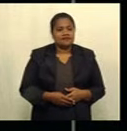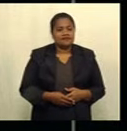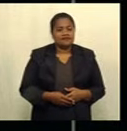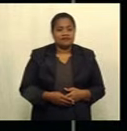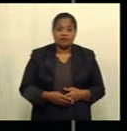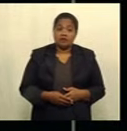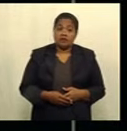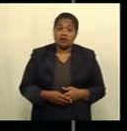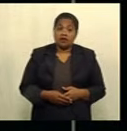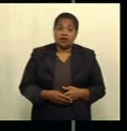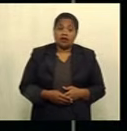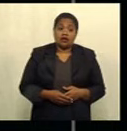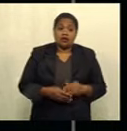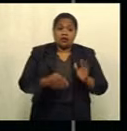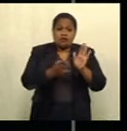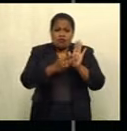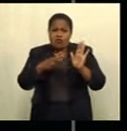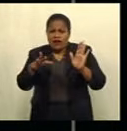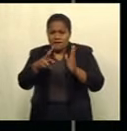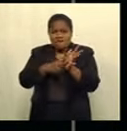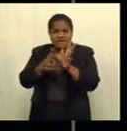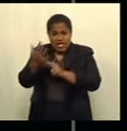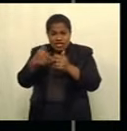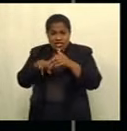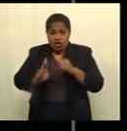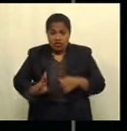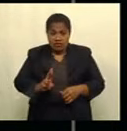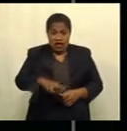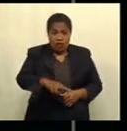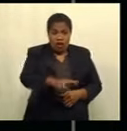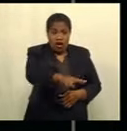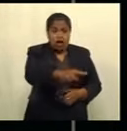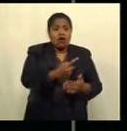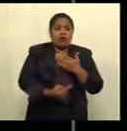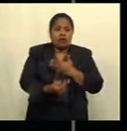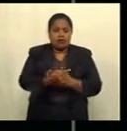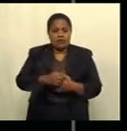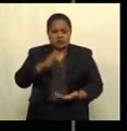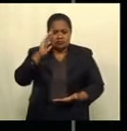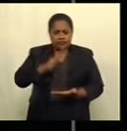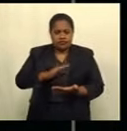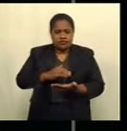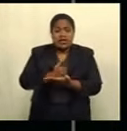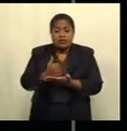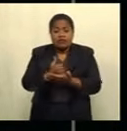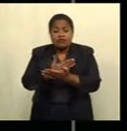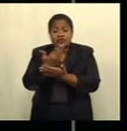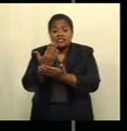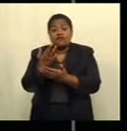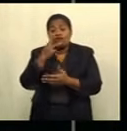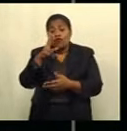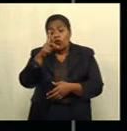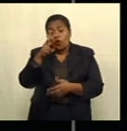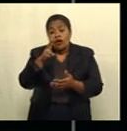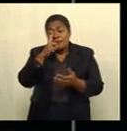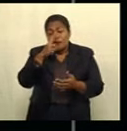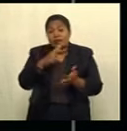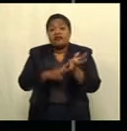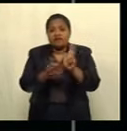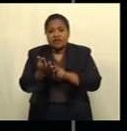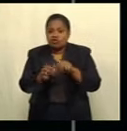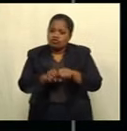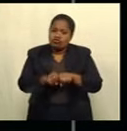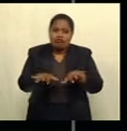Moana village in Rewa province has reduced the number of days for villagers to move out of their boundaries for